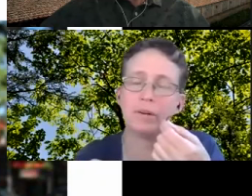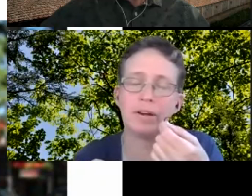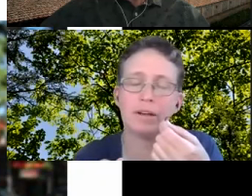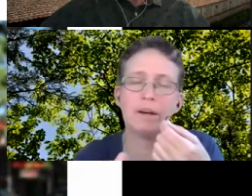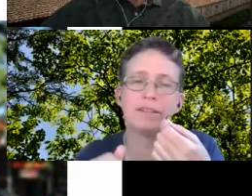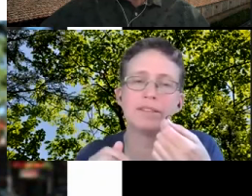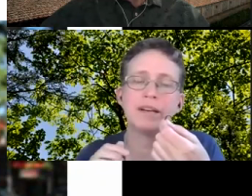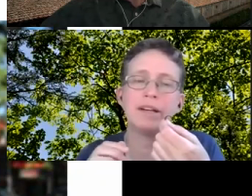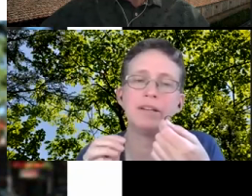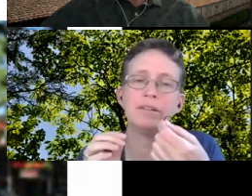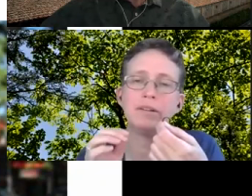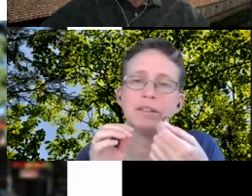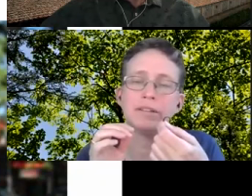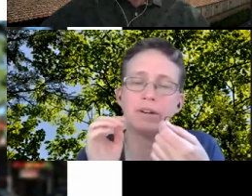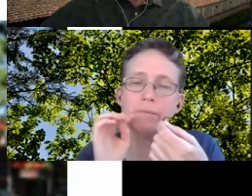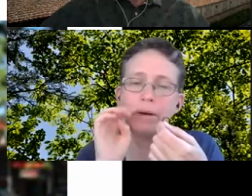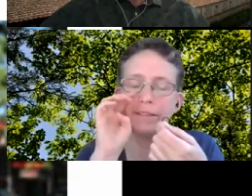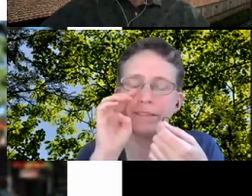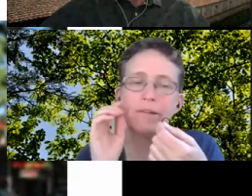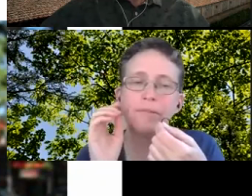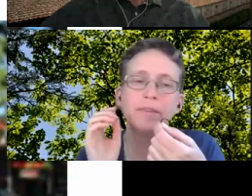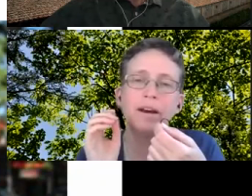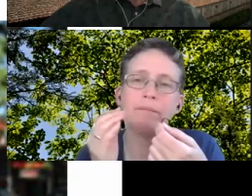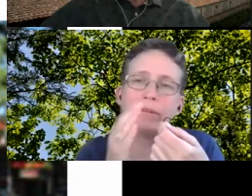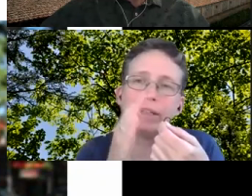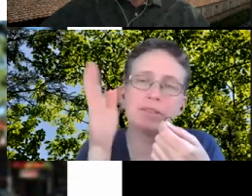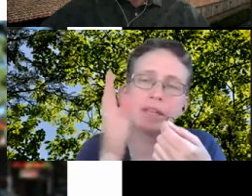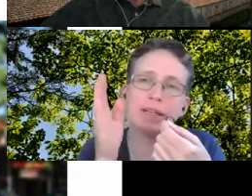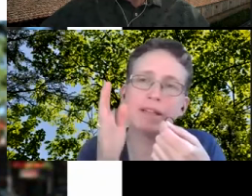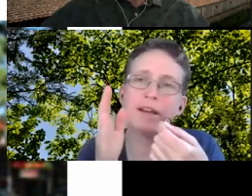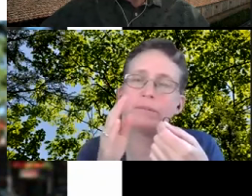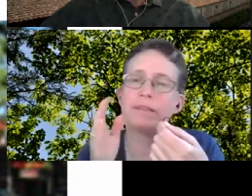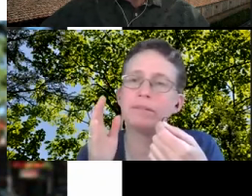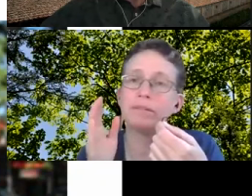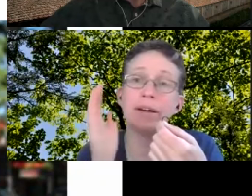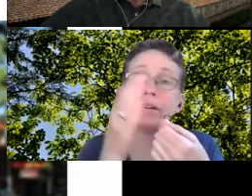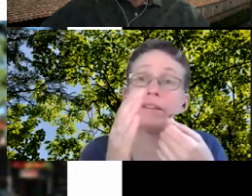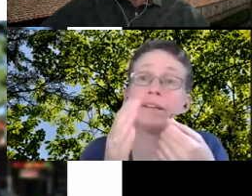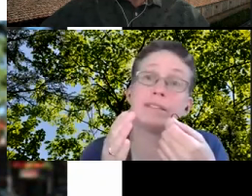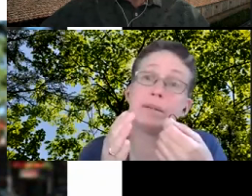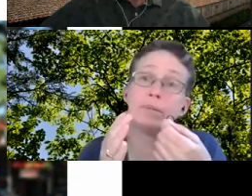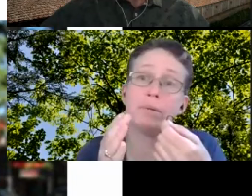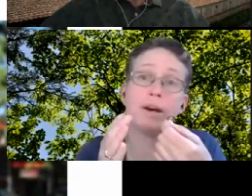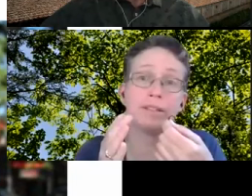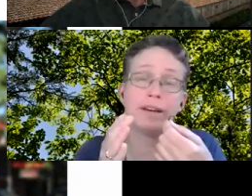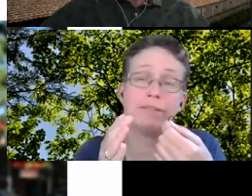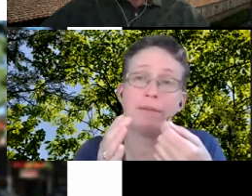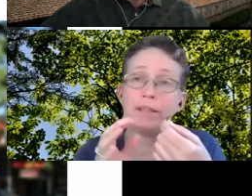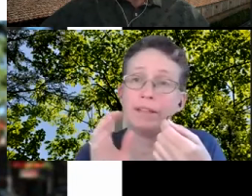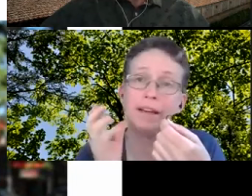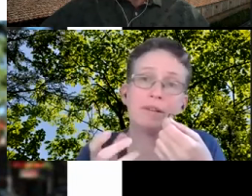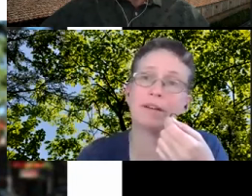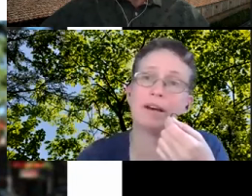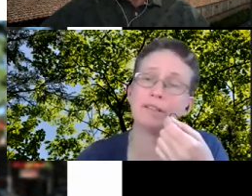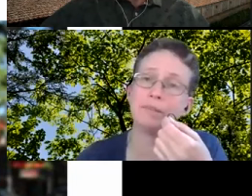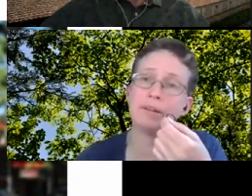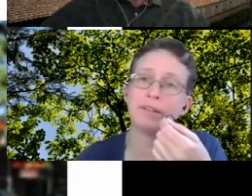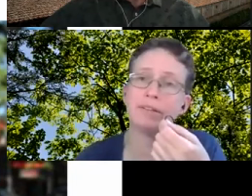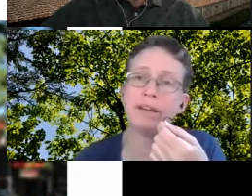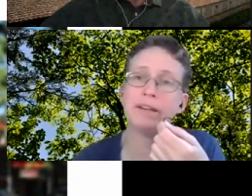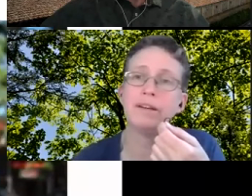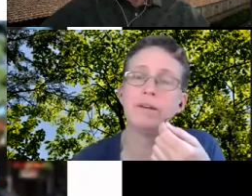the Audubon Society, the different Audubons, when those can be aligned with other things that people want to have happen, then that can work out to